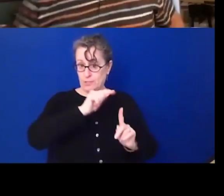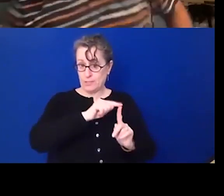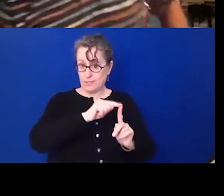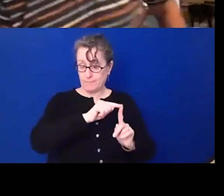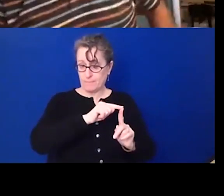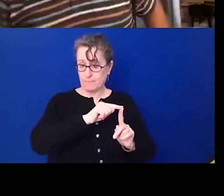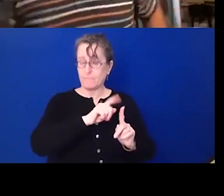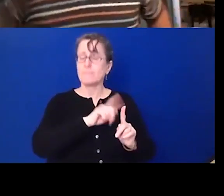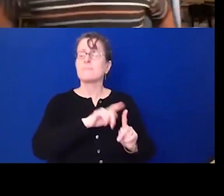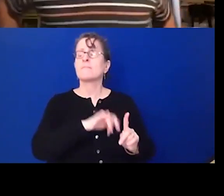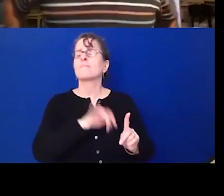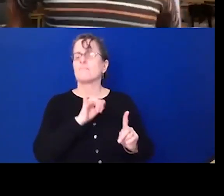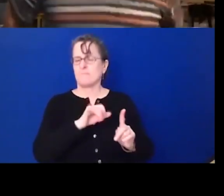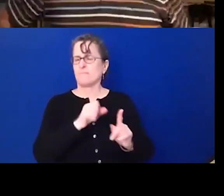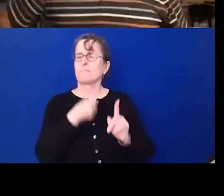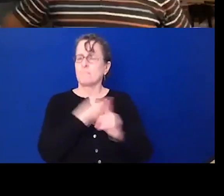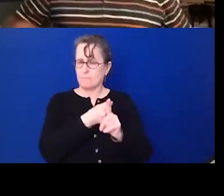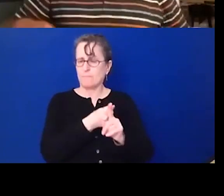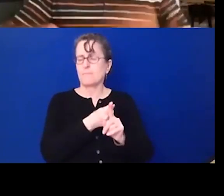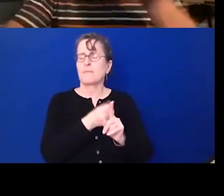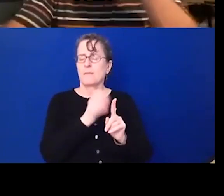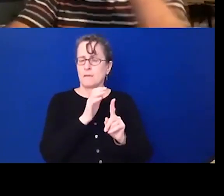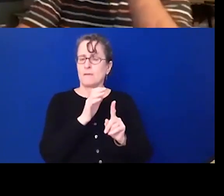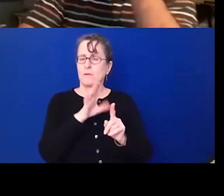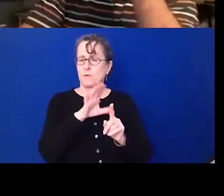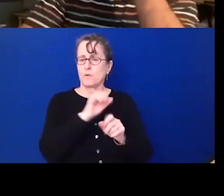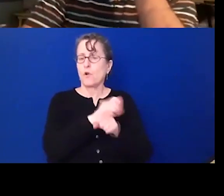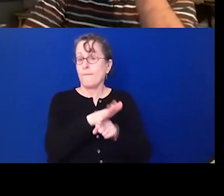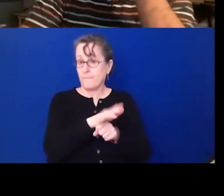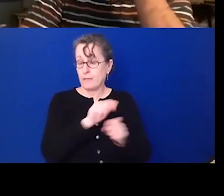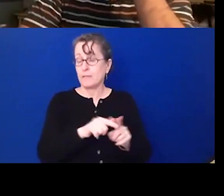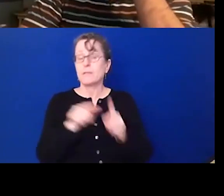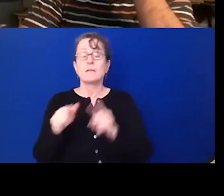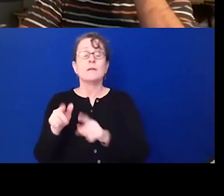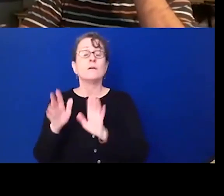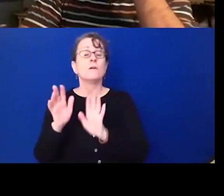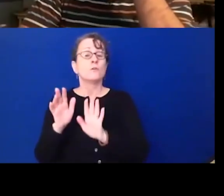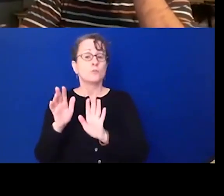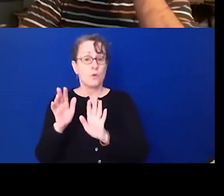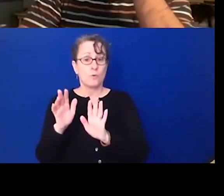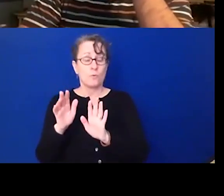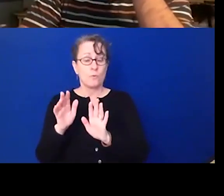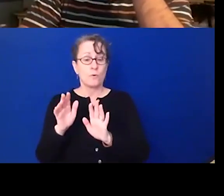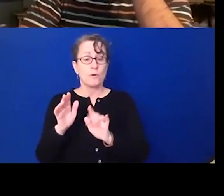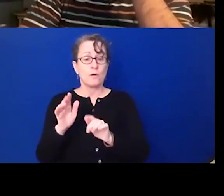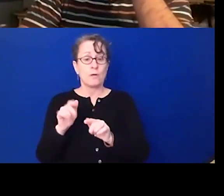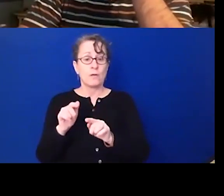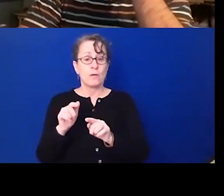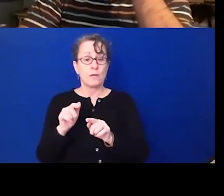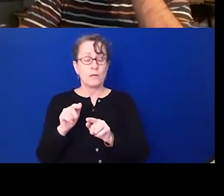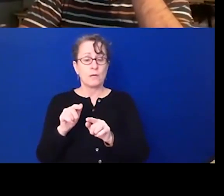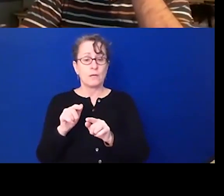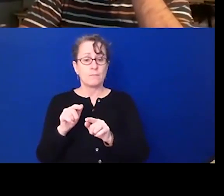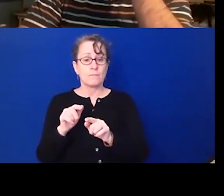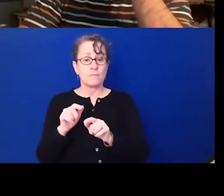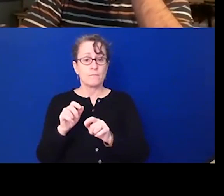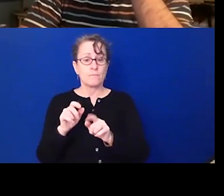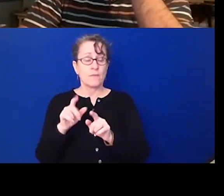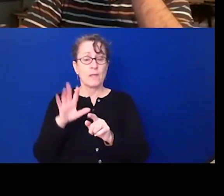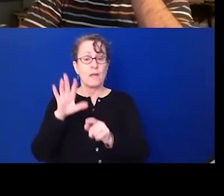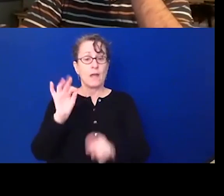of COVID kind of reflected what had been abnormal in